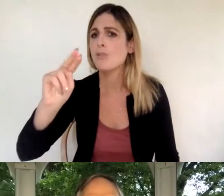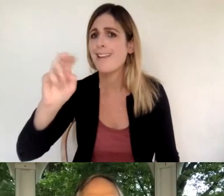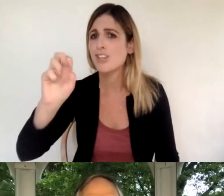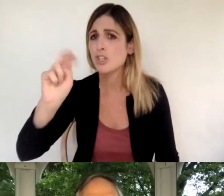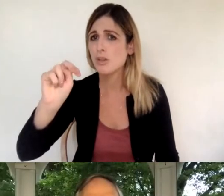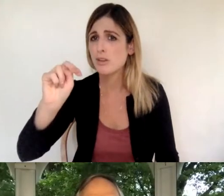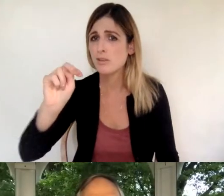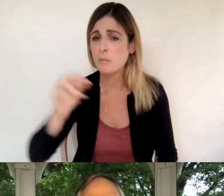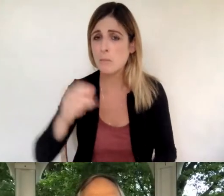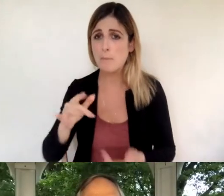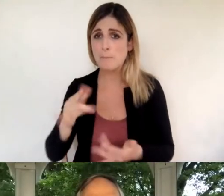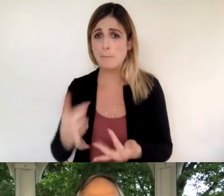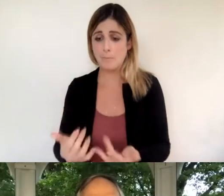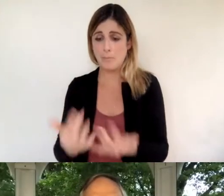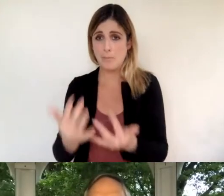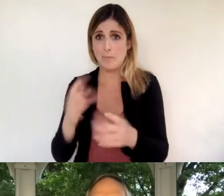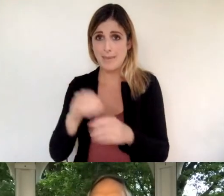For a long time,